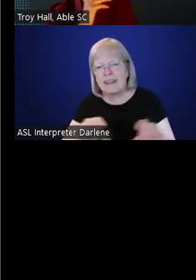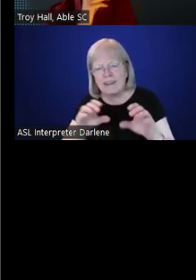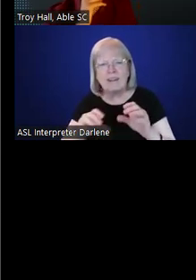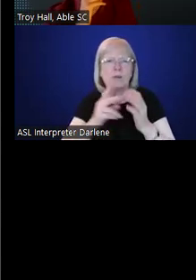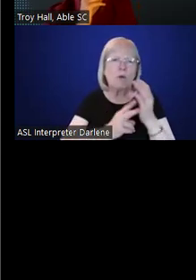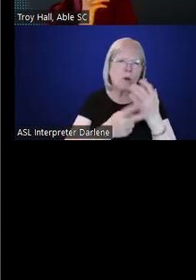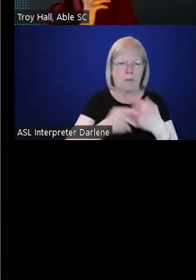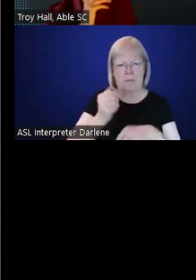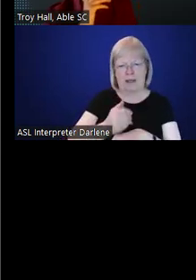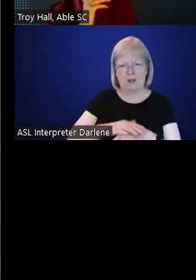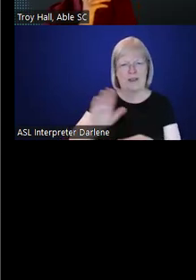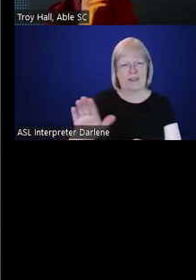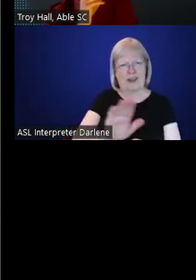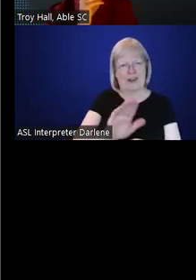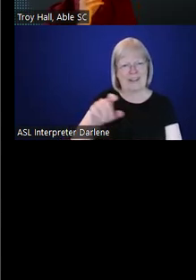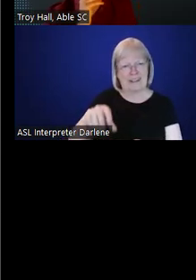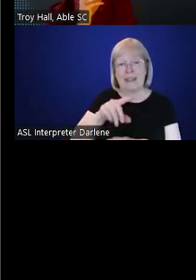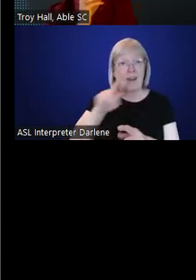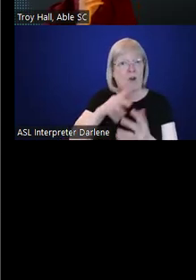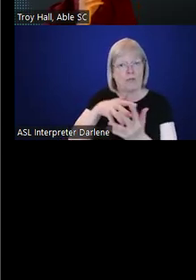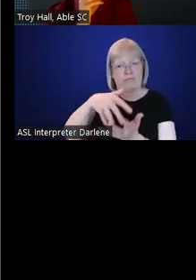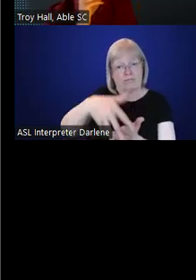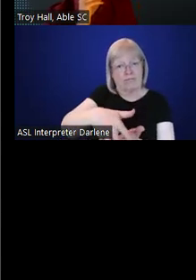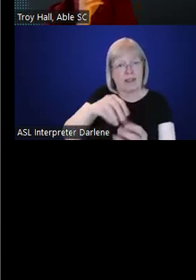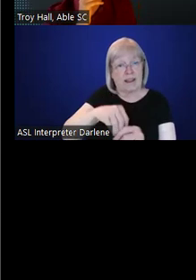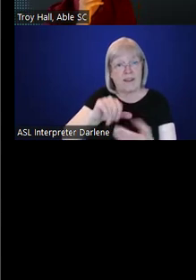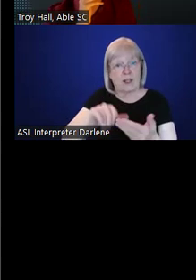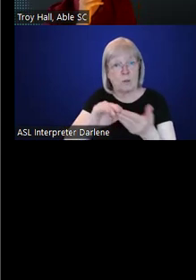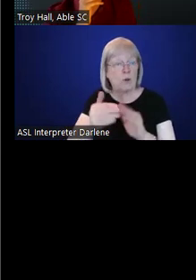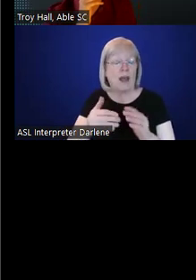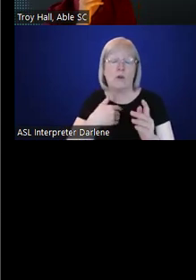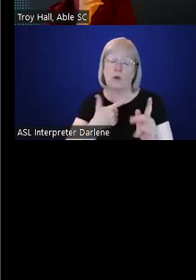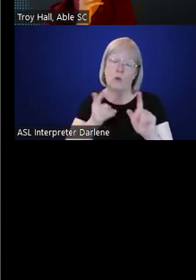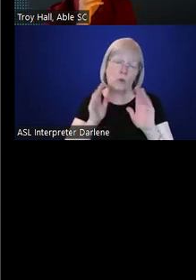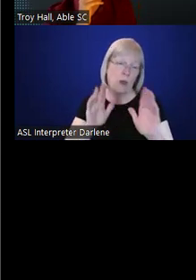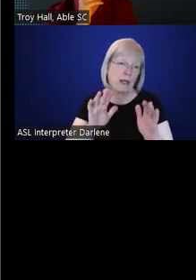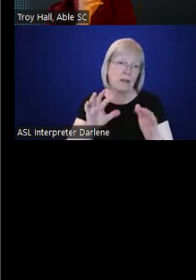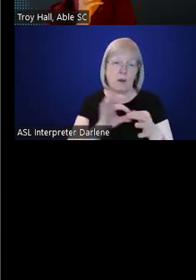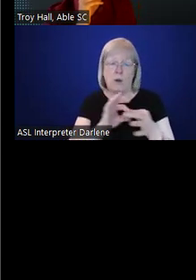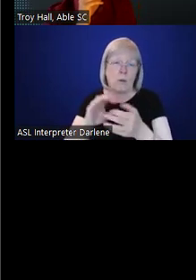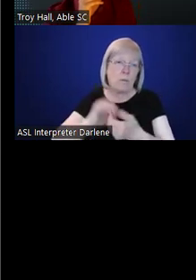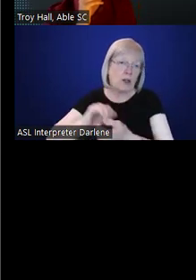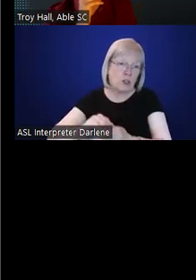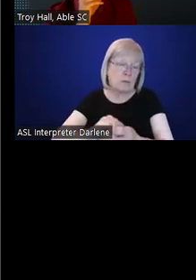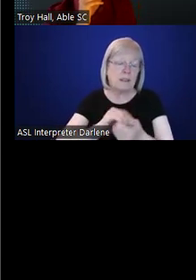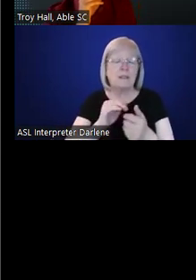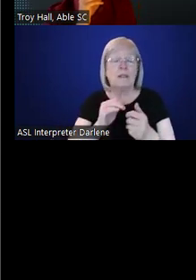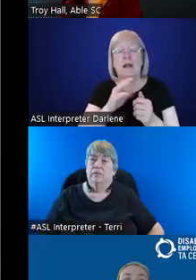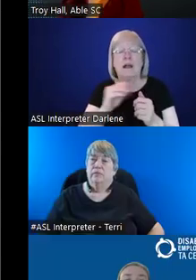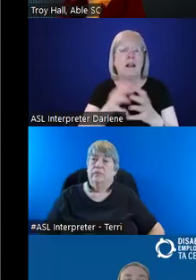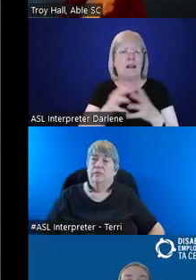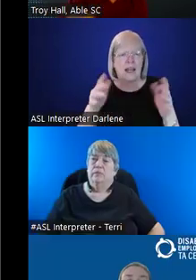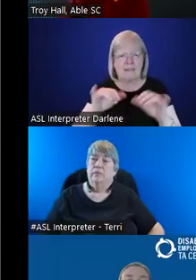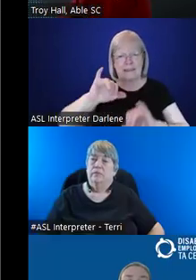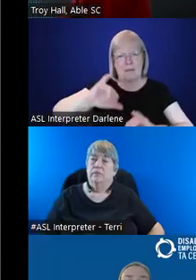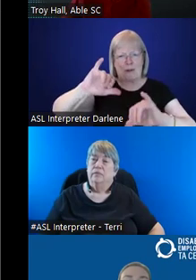consumers. And they're embedded in the community and have great partnerships to build resources and collaboration. A lot of common themes